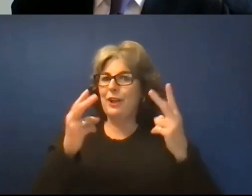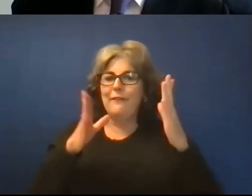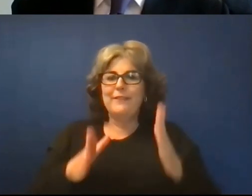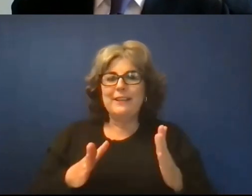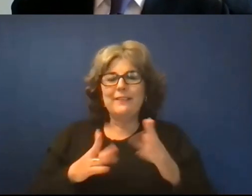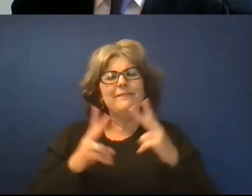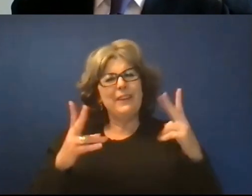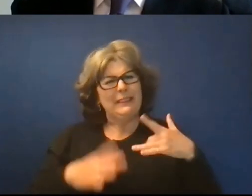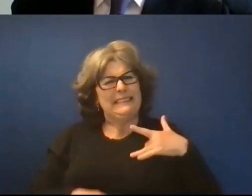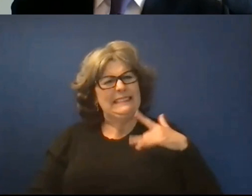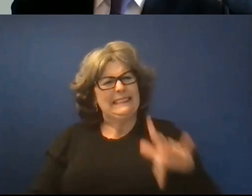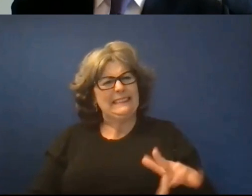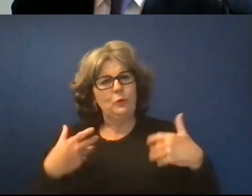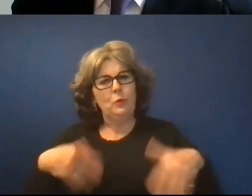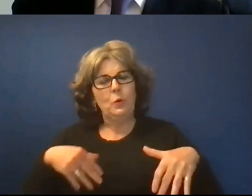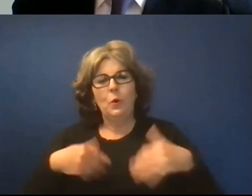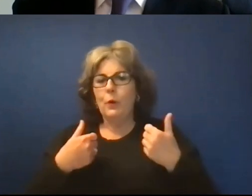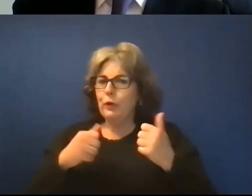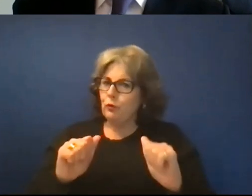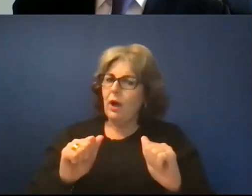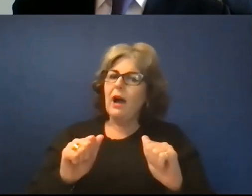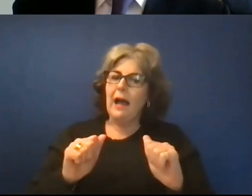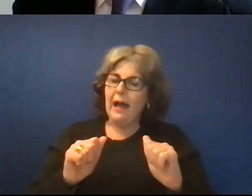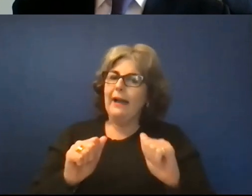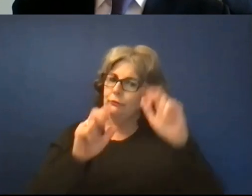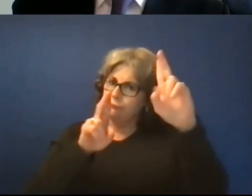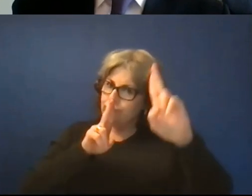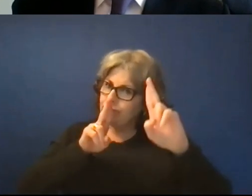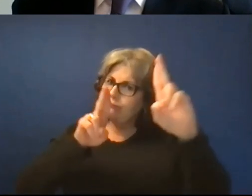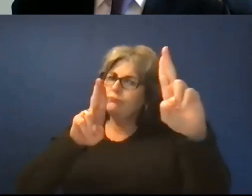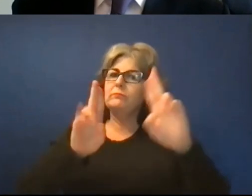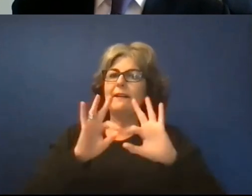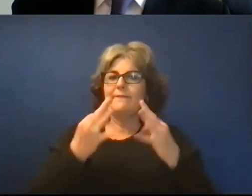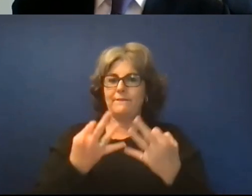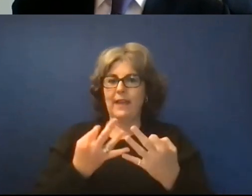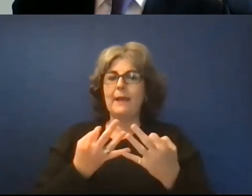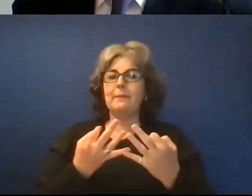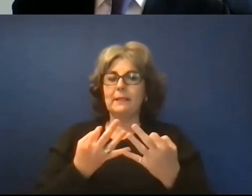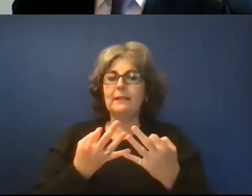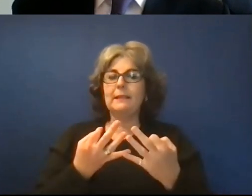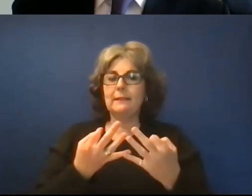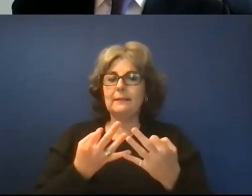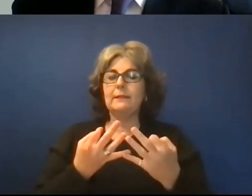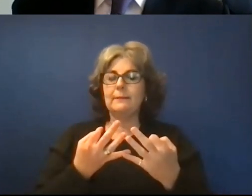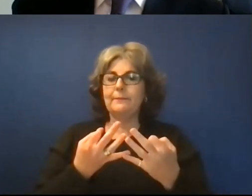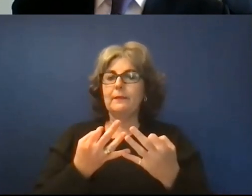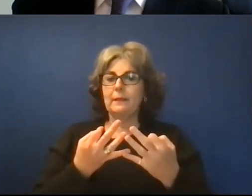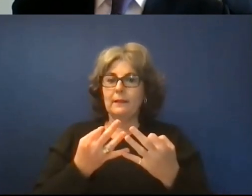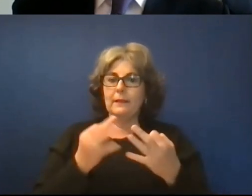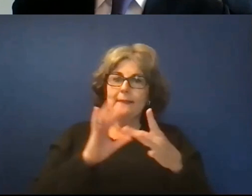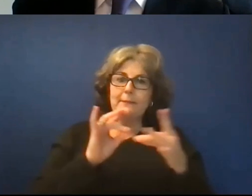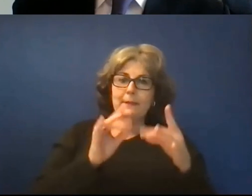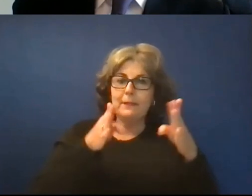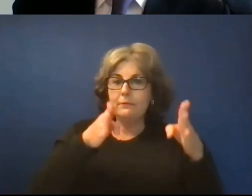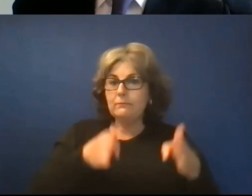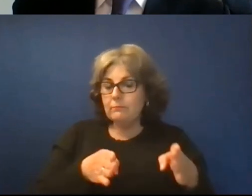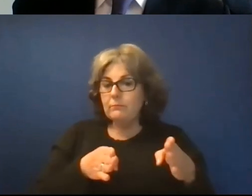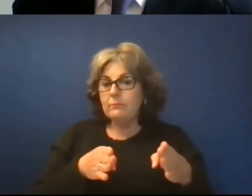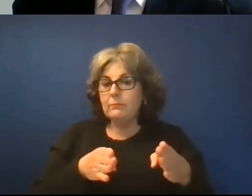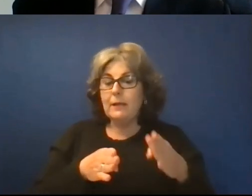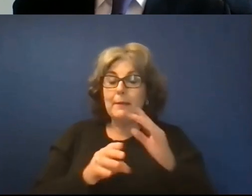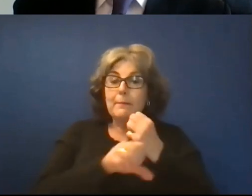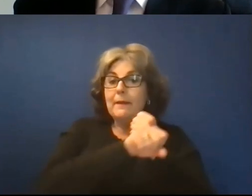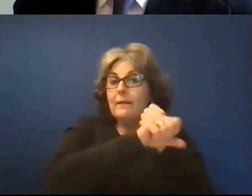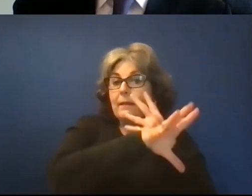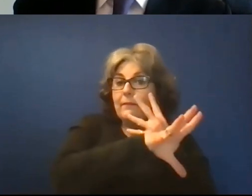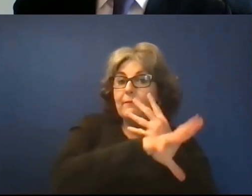very sensitive topic, and we try to be sensitive to families and make them able to speak to their loved ones, whether it's from FaceTime